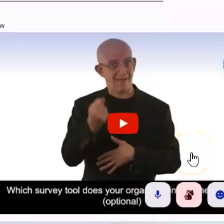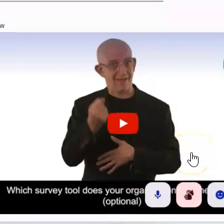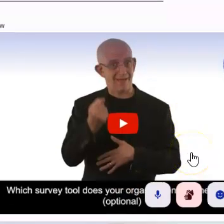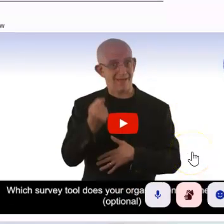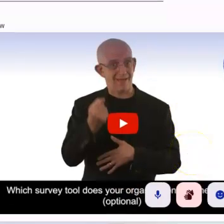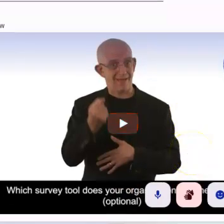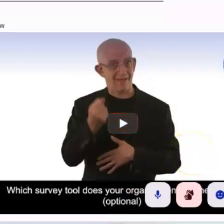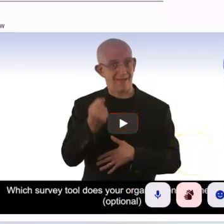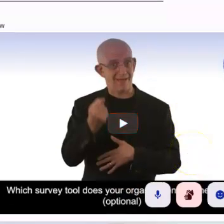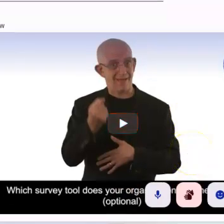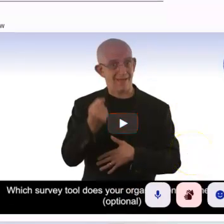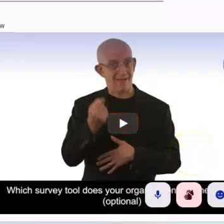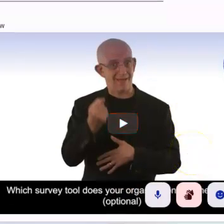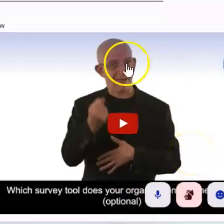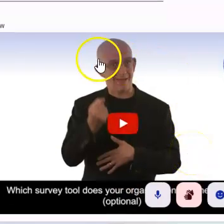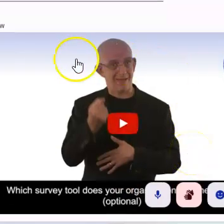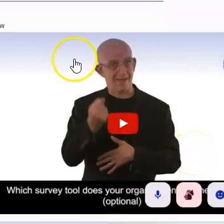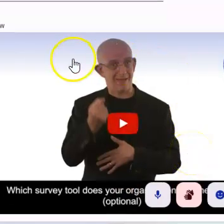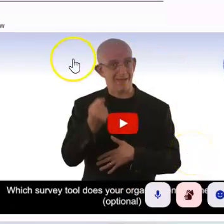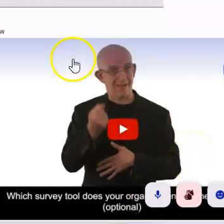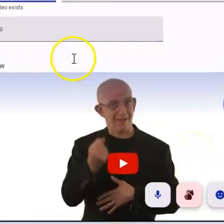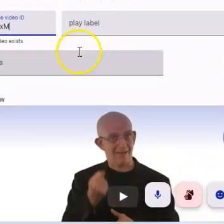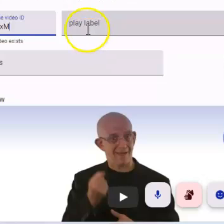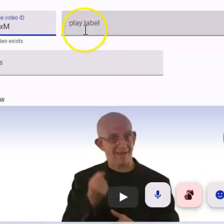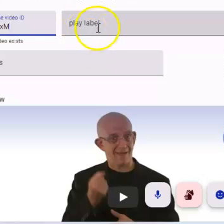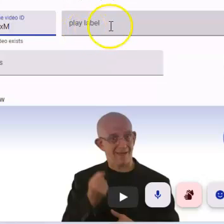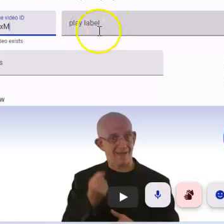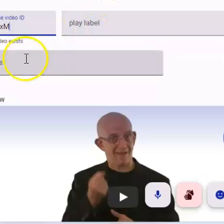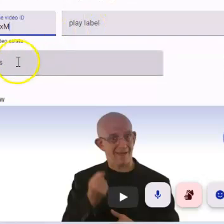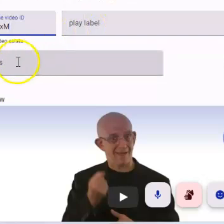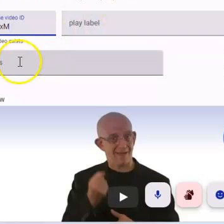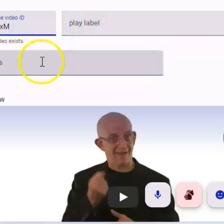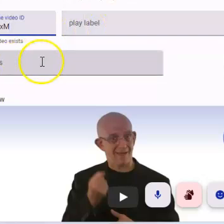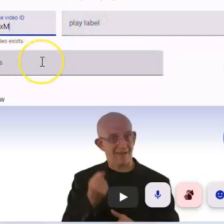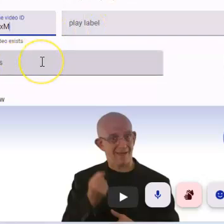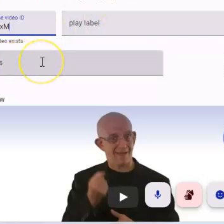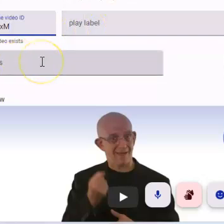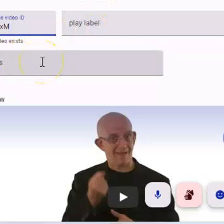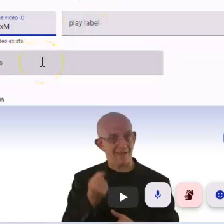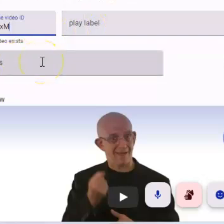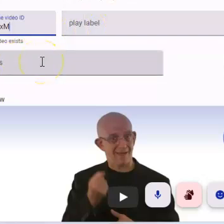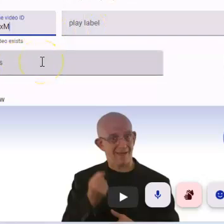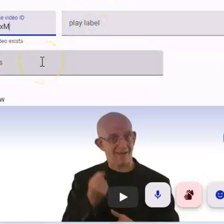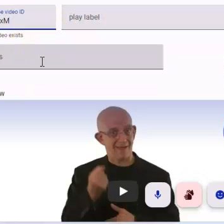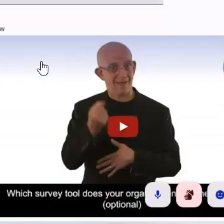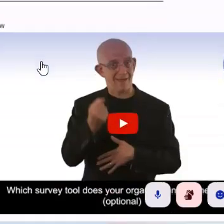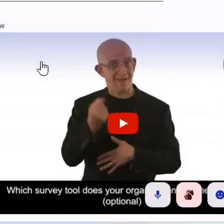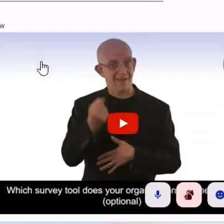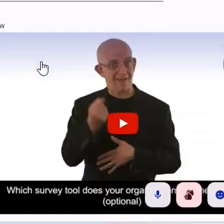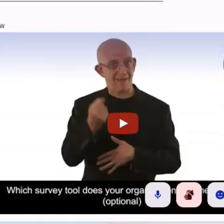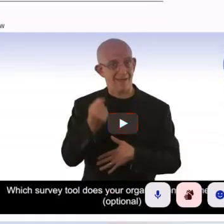below. The other fields on this page, such as play label and parameters, are